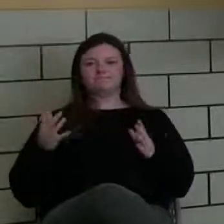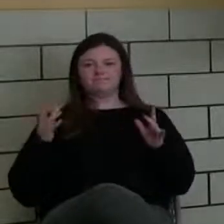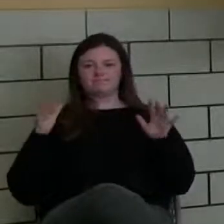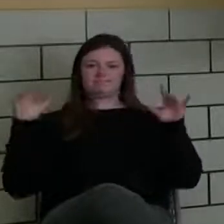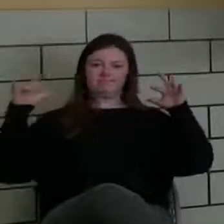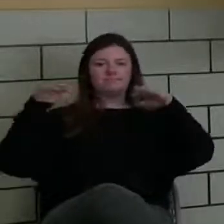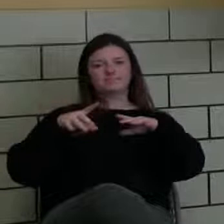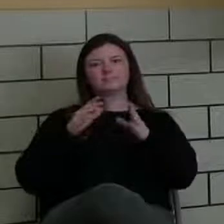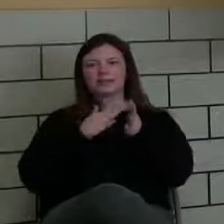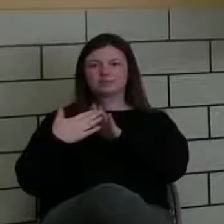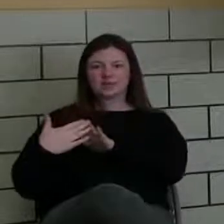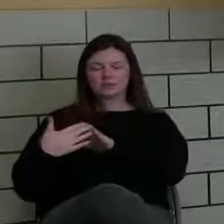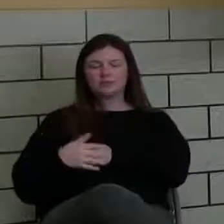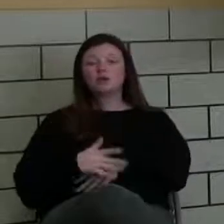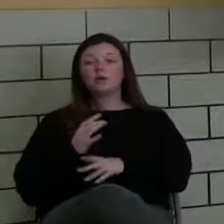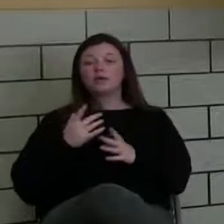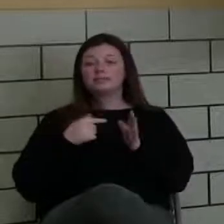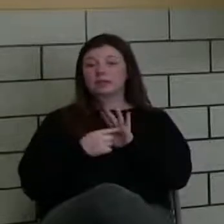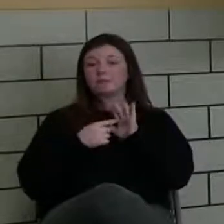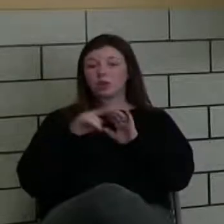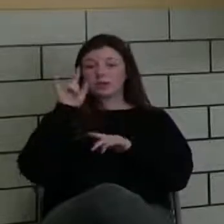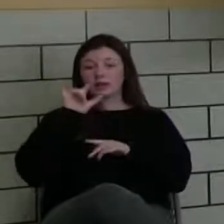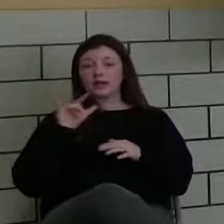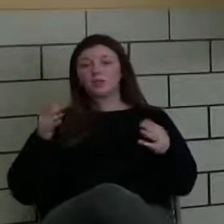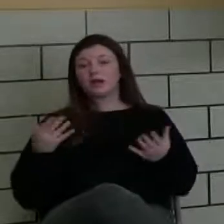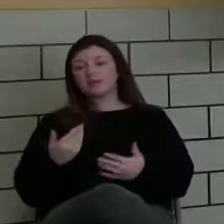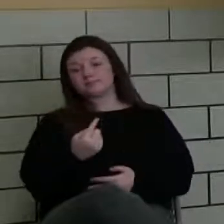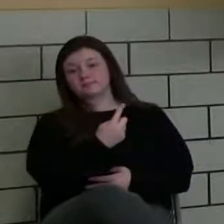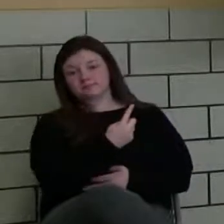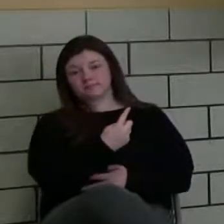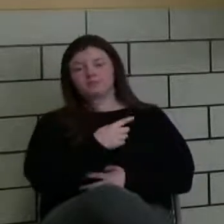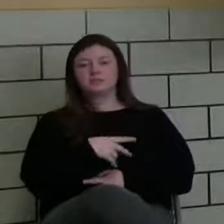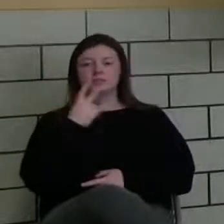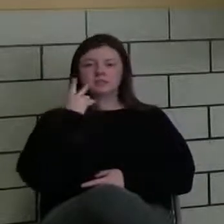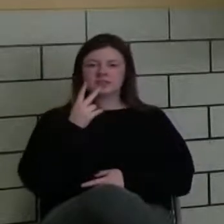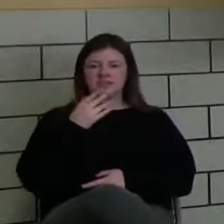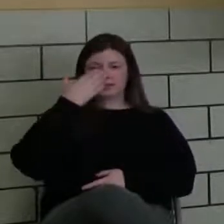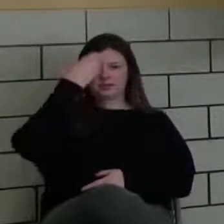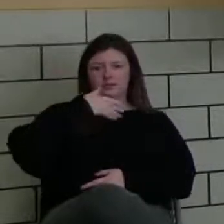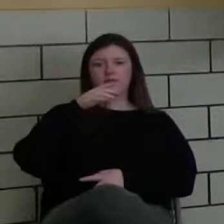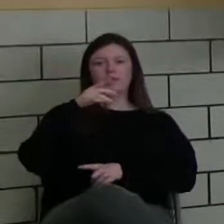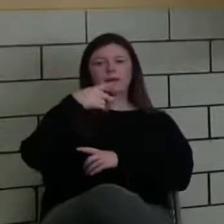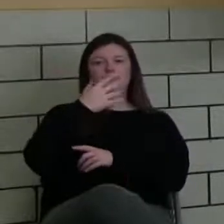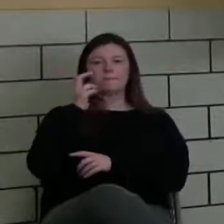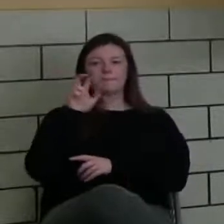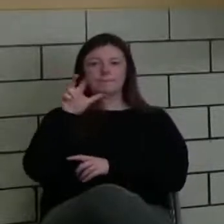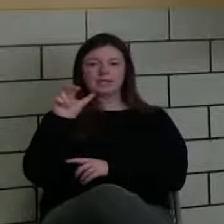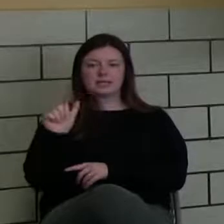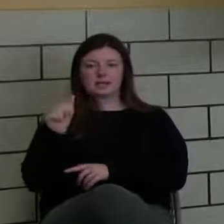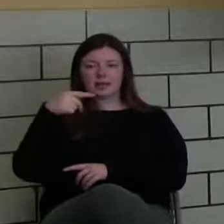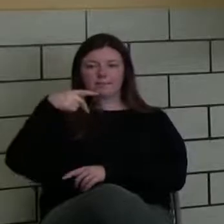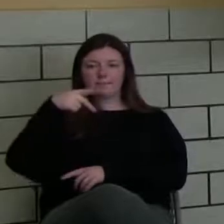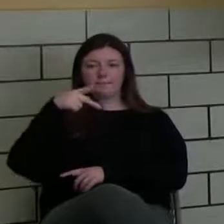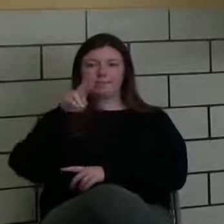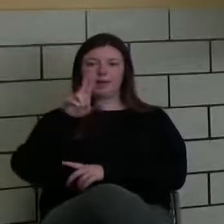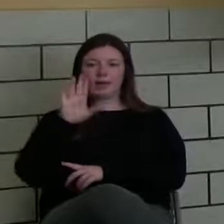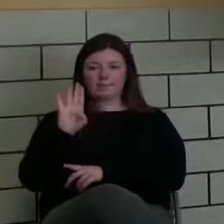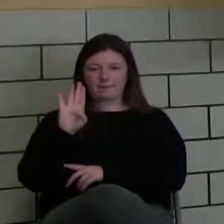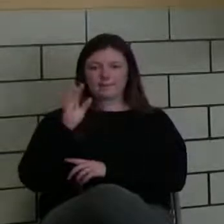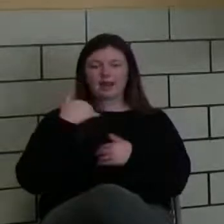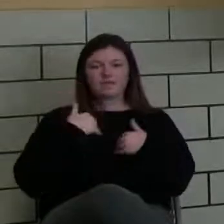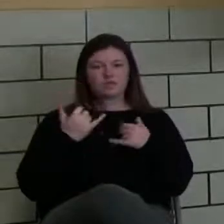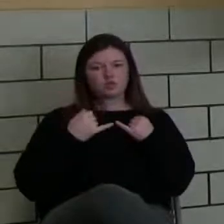looks like. You see it, this is right kind of in front of the pizza pub, where we have a really big long space.